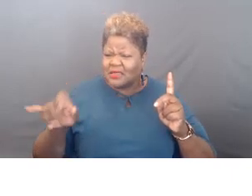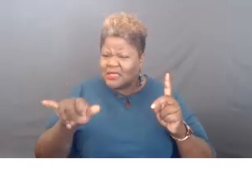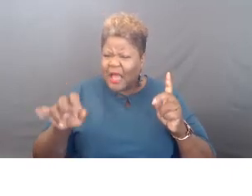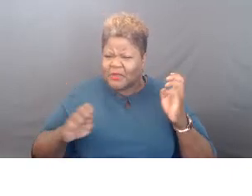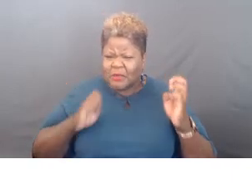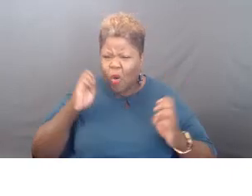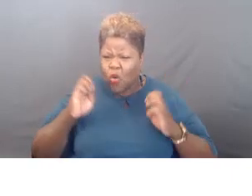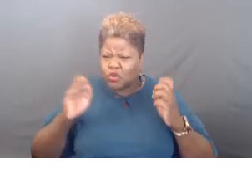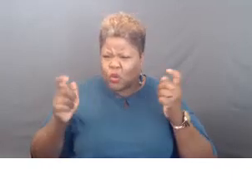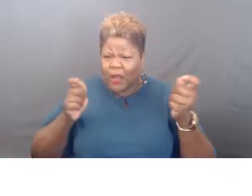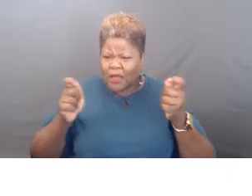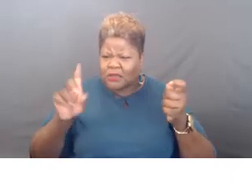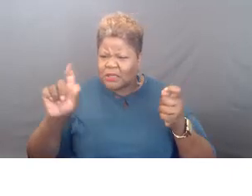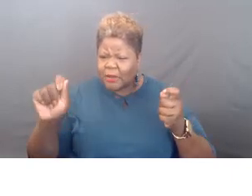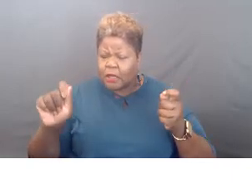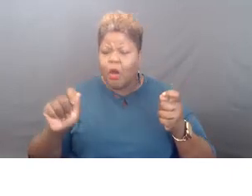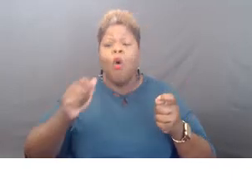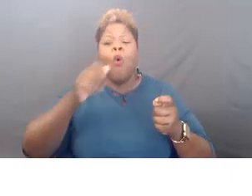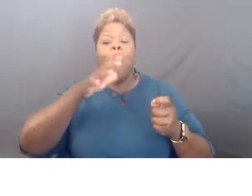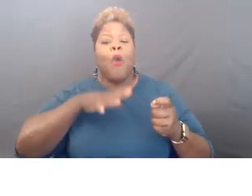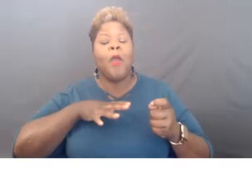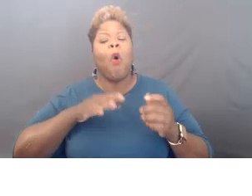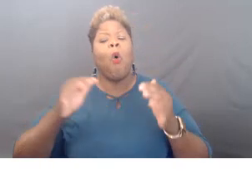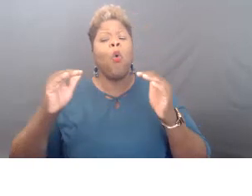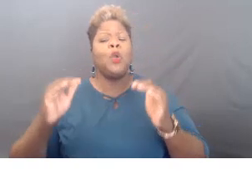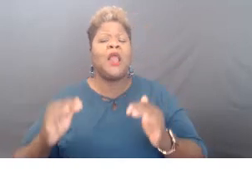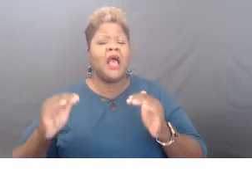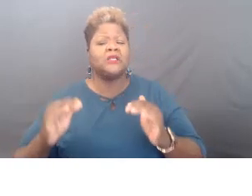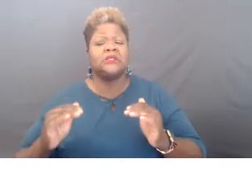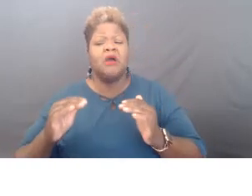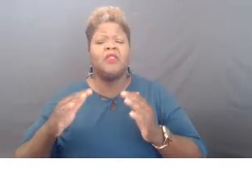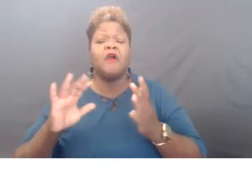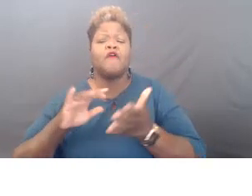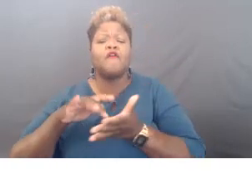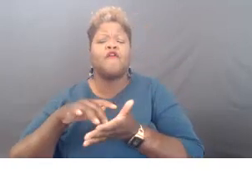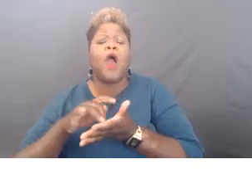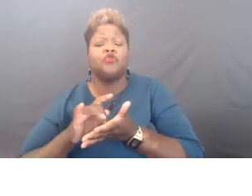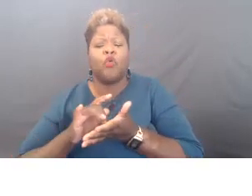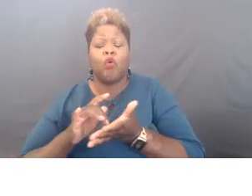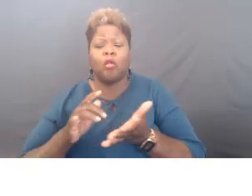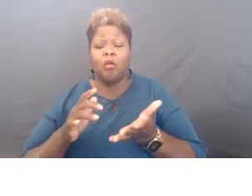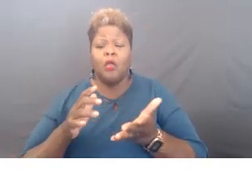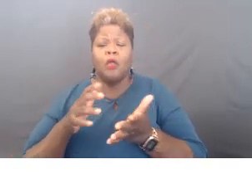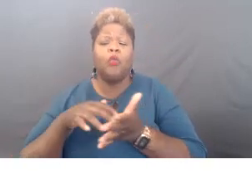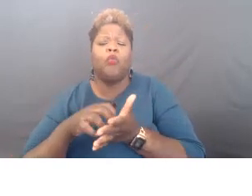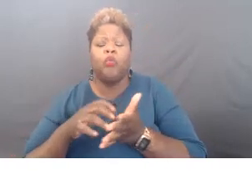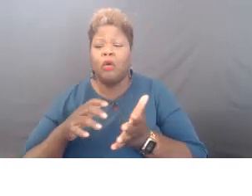we talk about women being less than and fragile and frail, those are also physical disabilities. When we talk